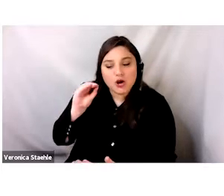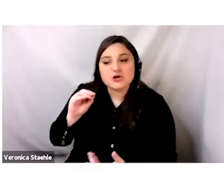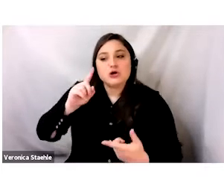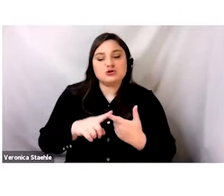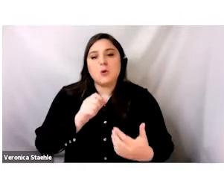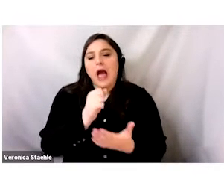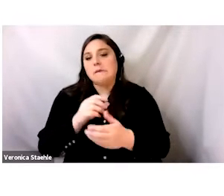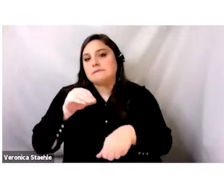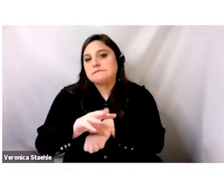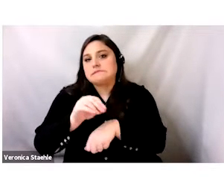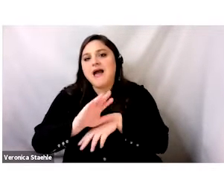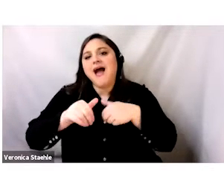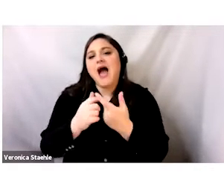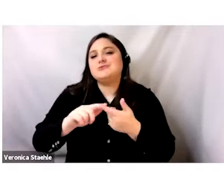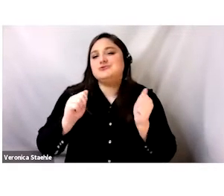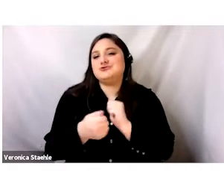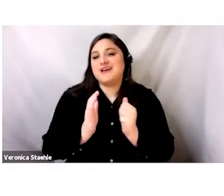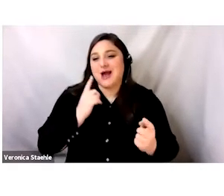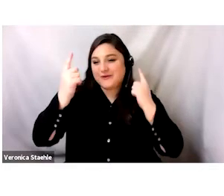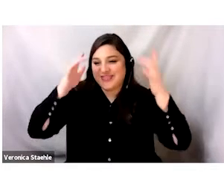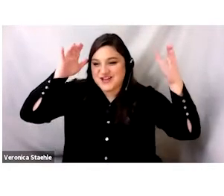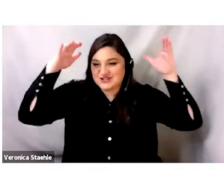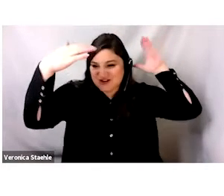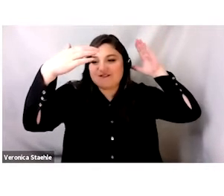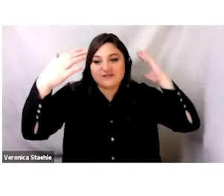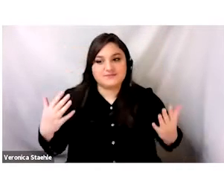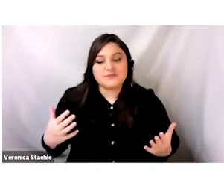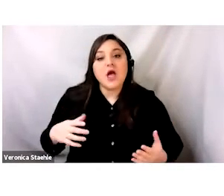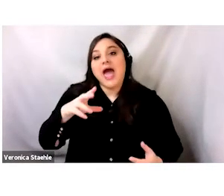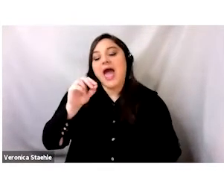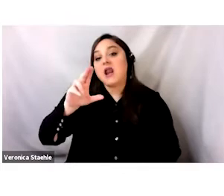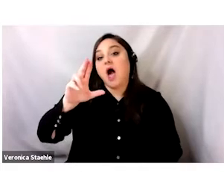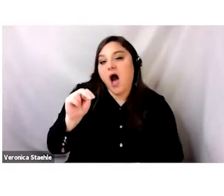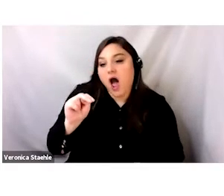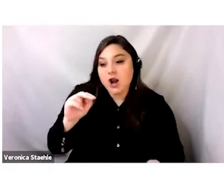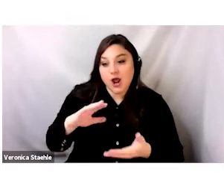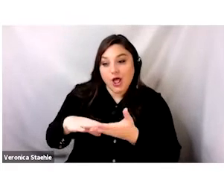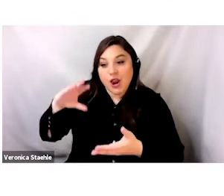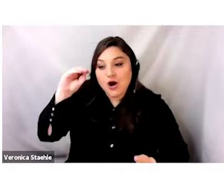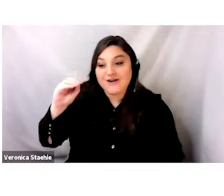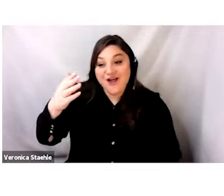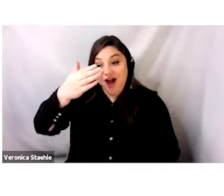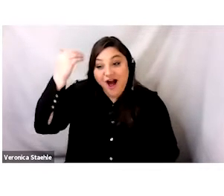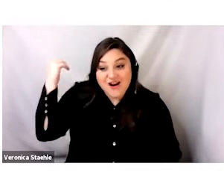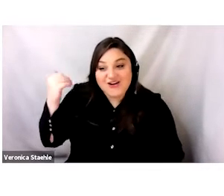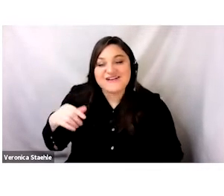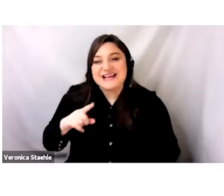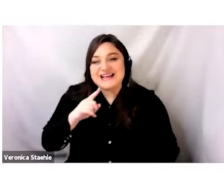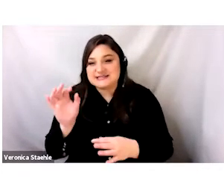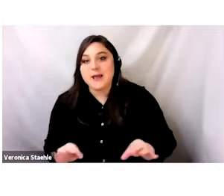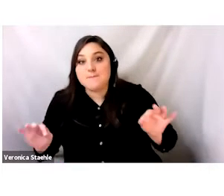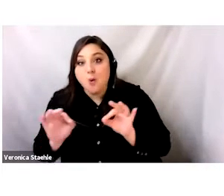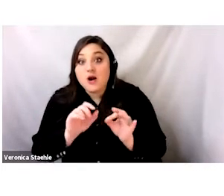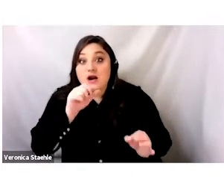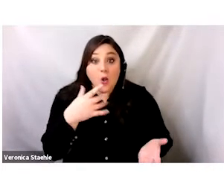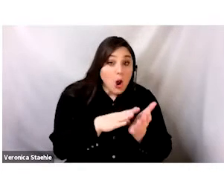and understanding that unlearning is a key part of that, not just learning, but unlearning is a key part of that, especially